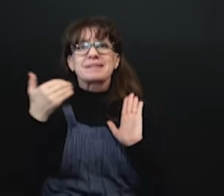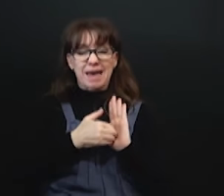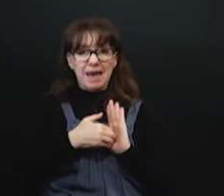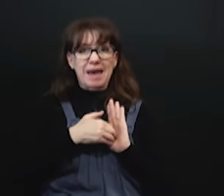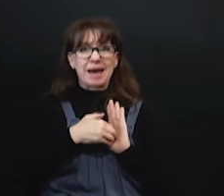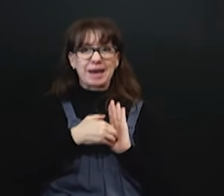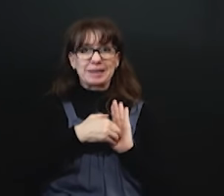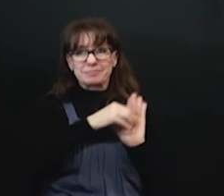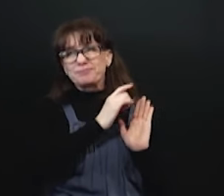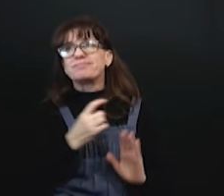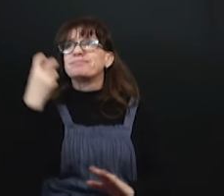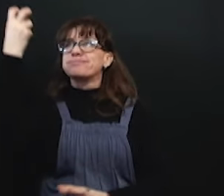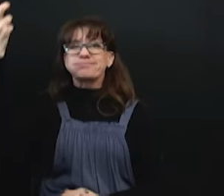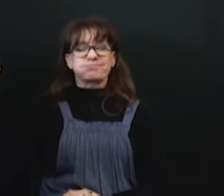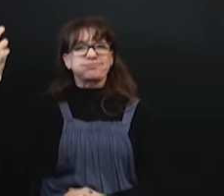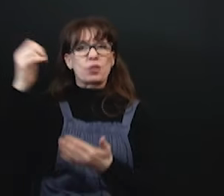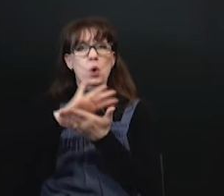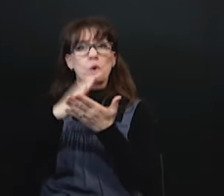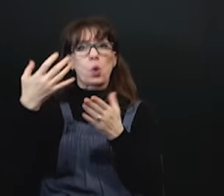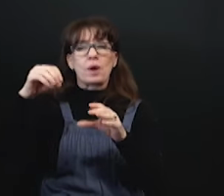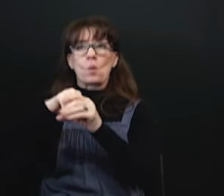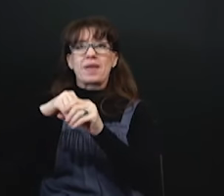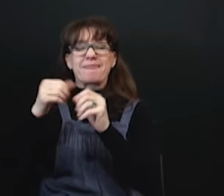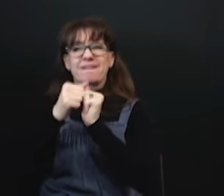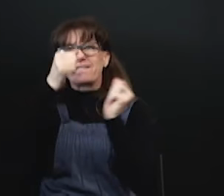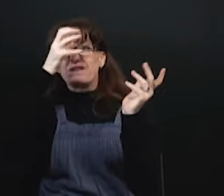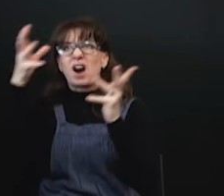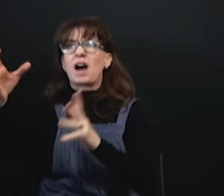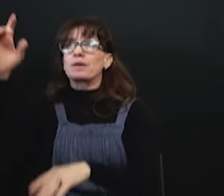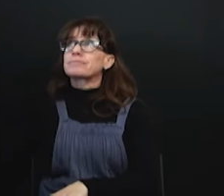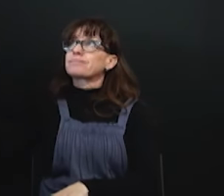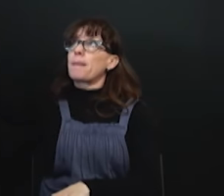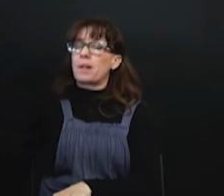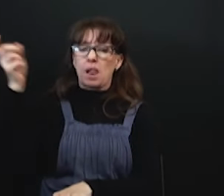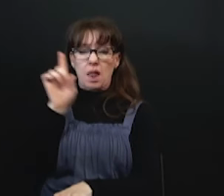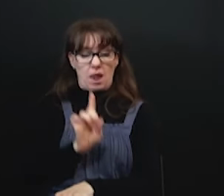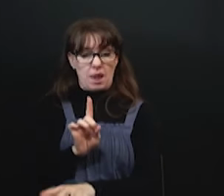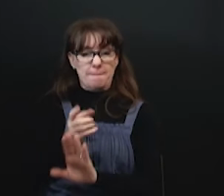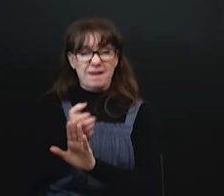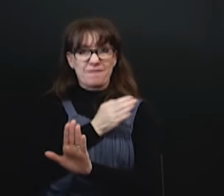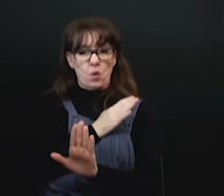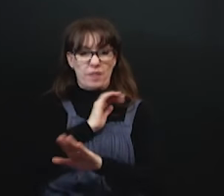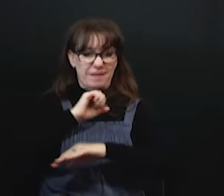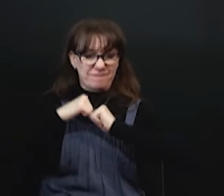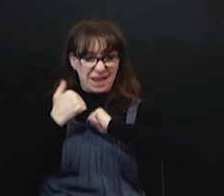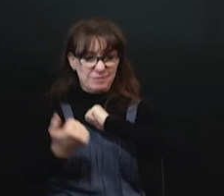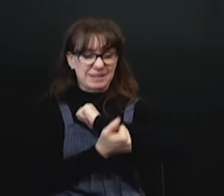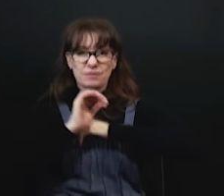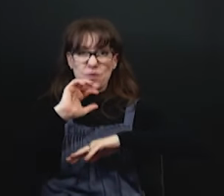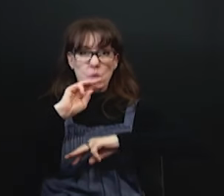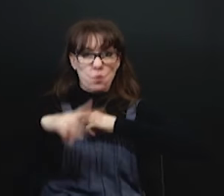back in glory at the right hand of the Father, from where he had come, from before the beginning of the foundations of the